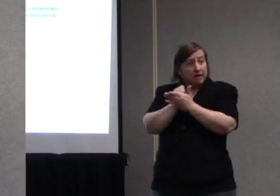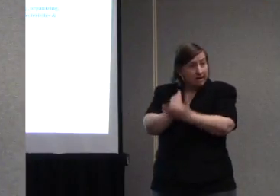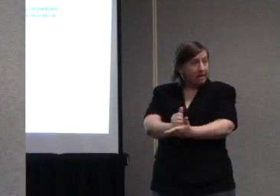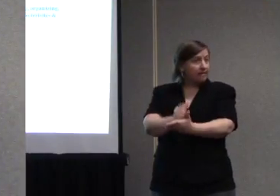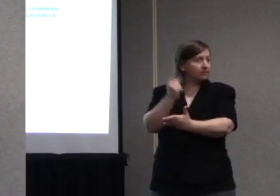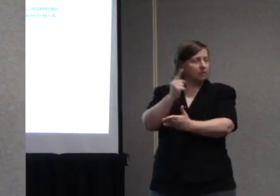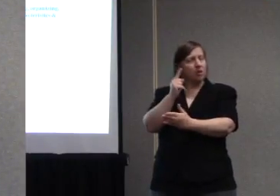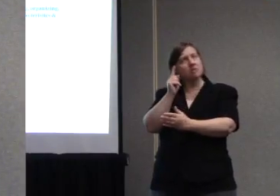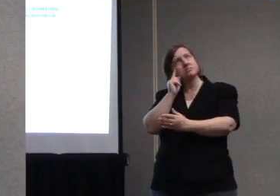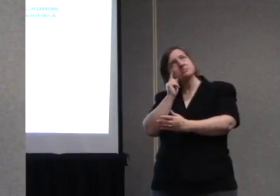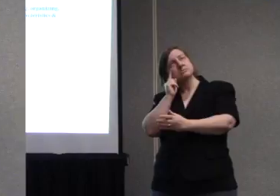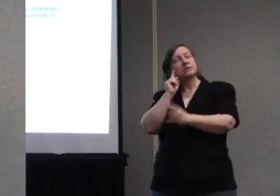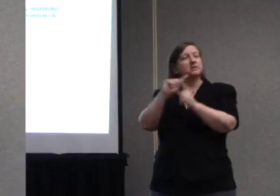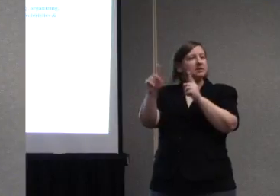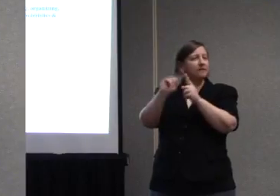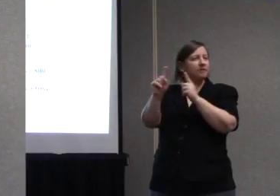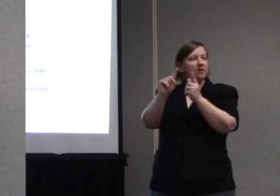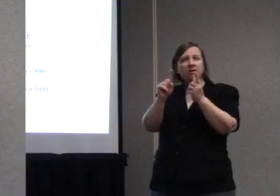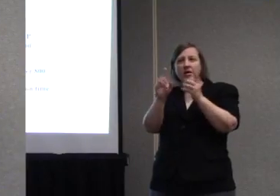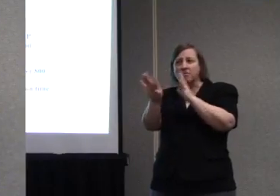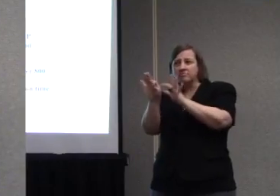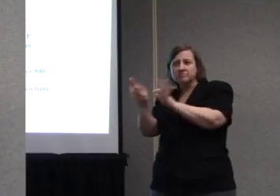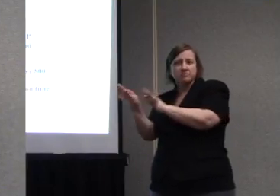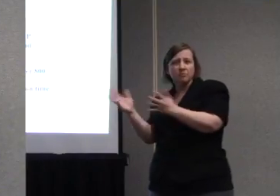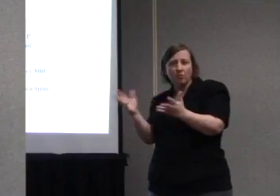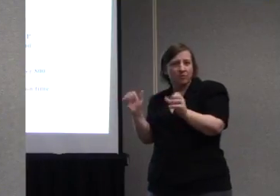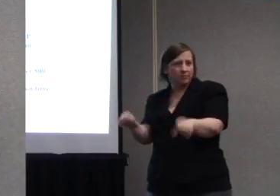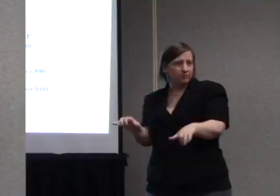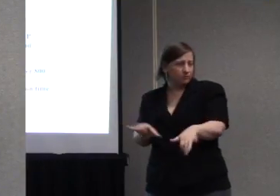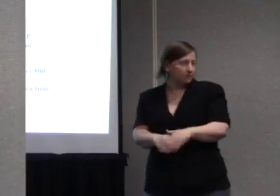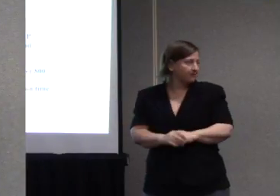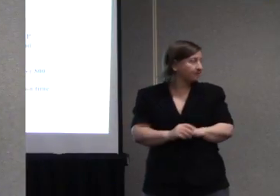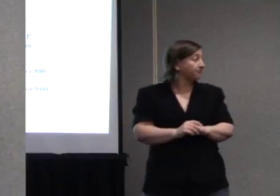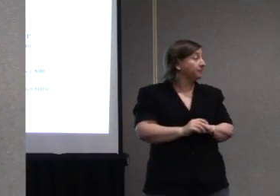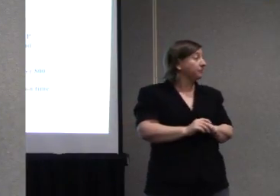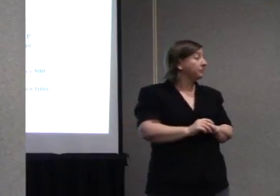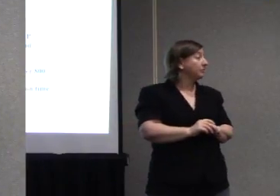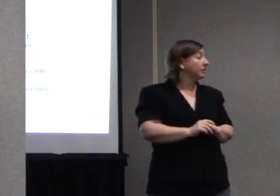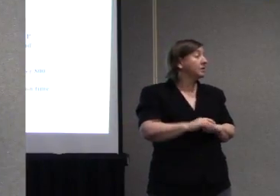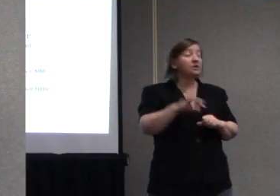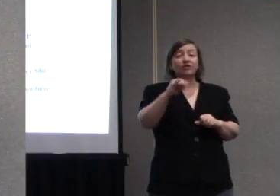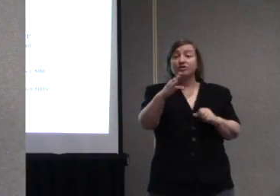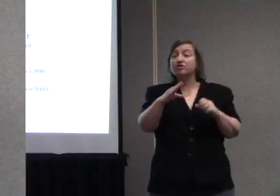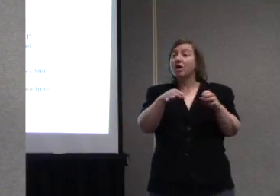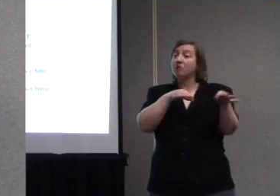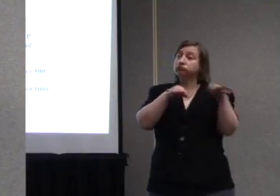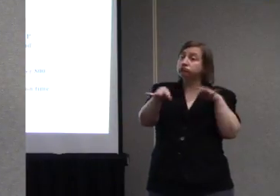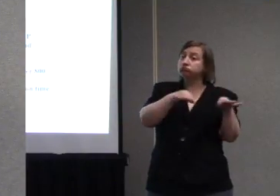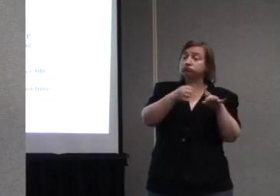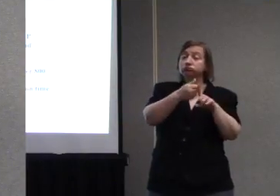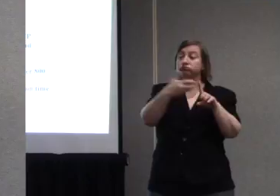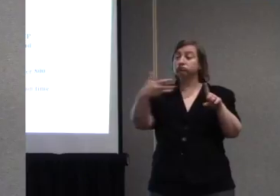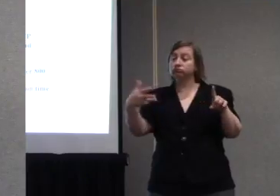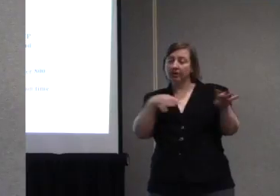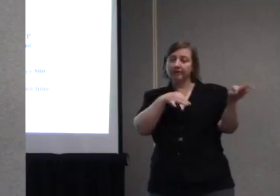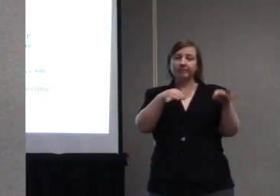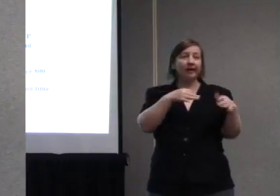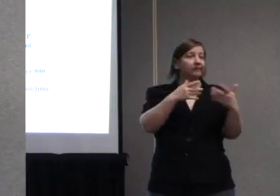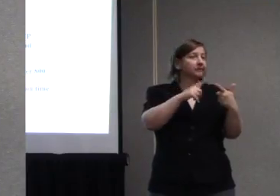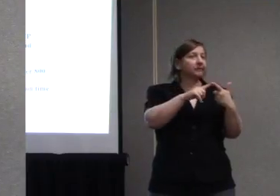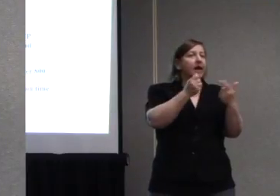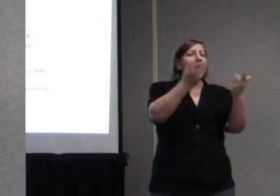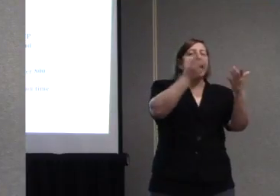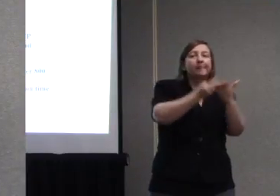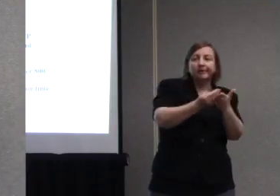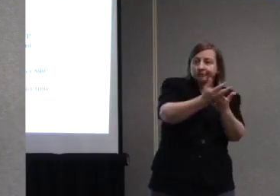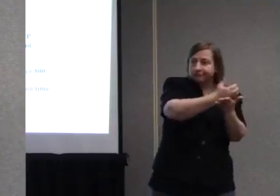you to use to help someone to look at different instruments that they've got. The job descriptions are linked to